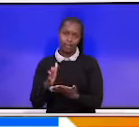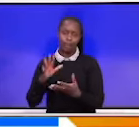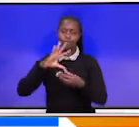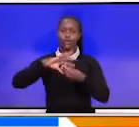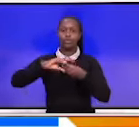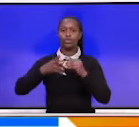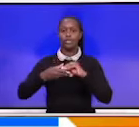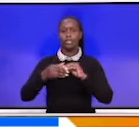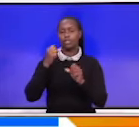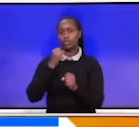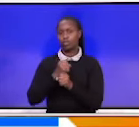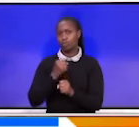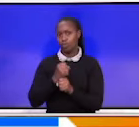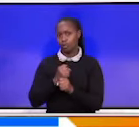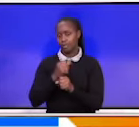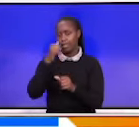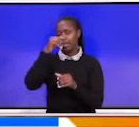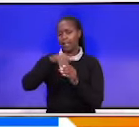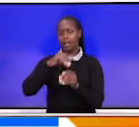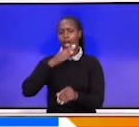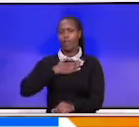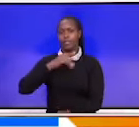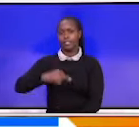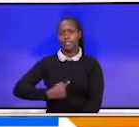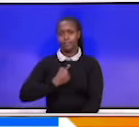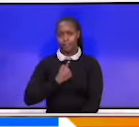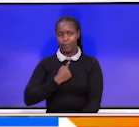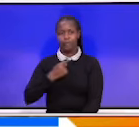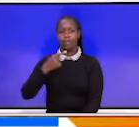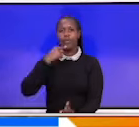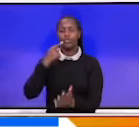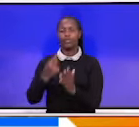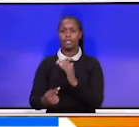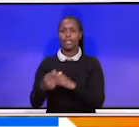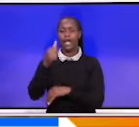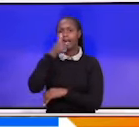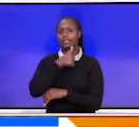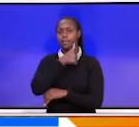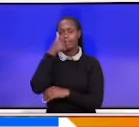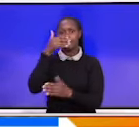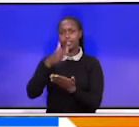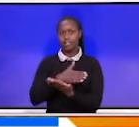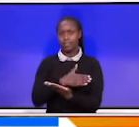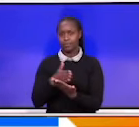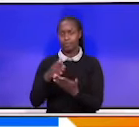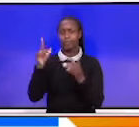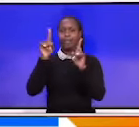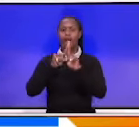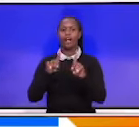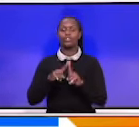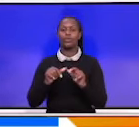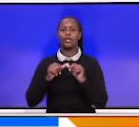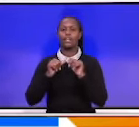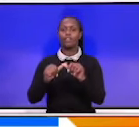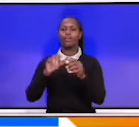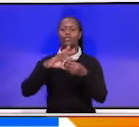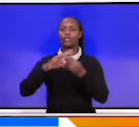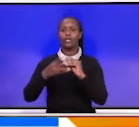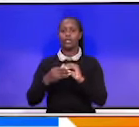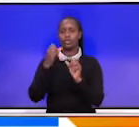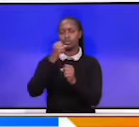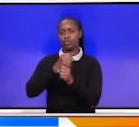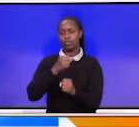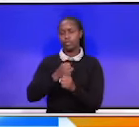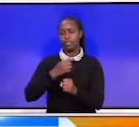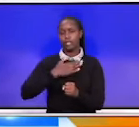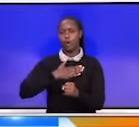jobs within ourselves. And I want to say, as private sector, as we endeavor to create jobs in our own ways, let